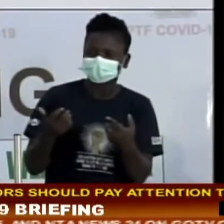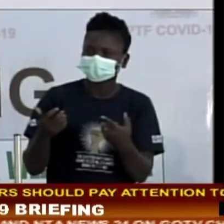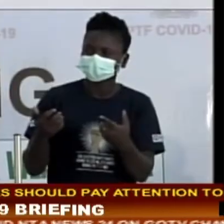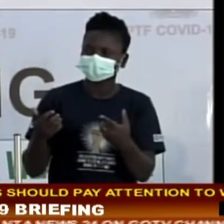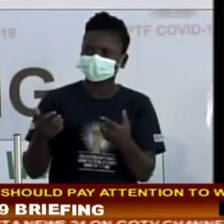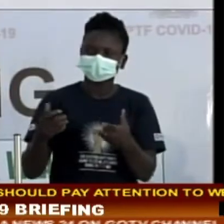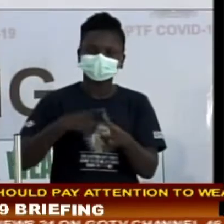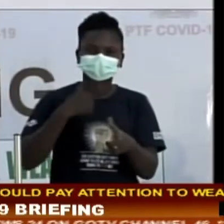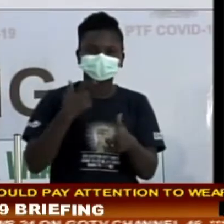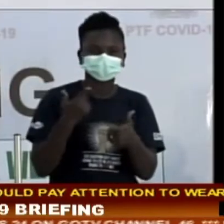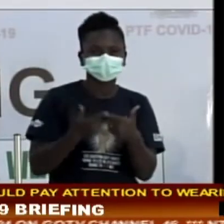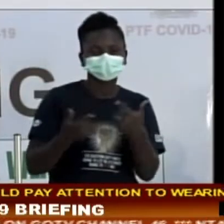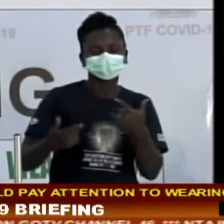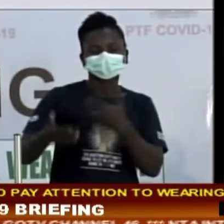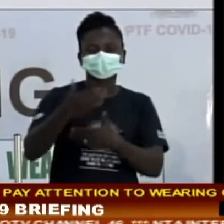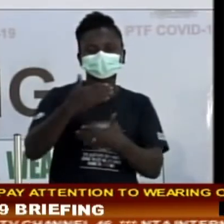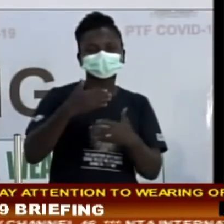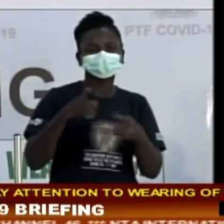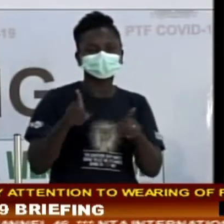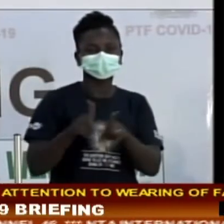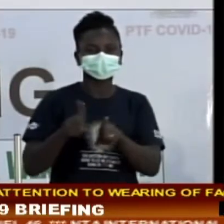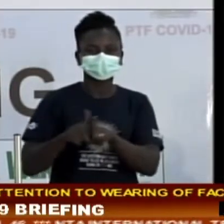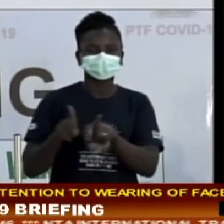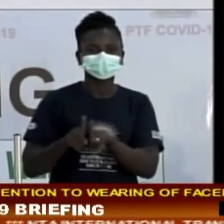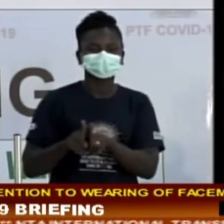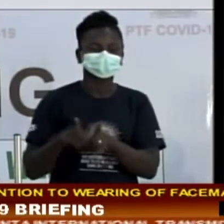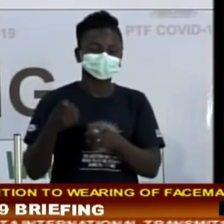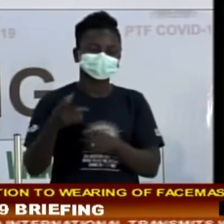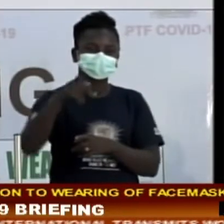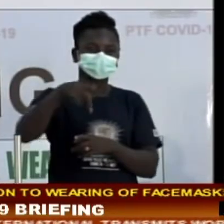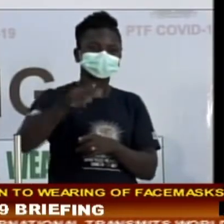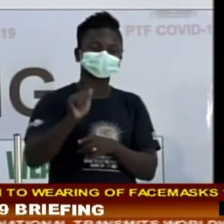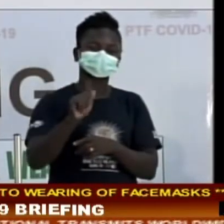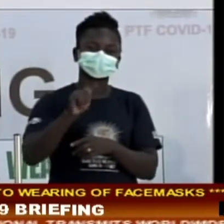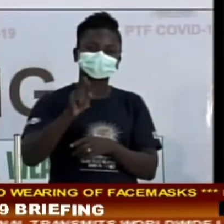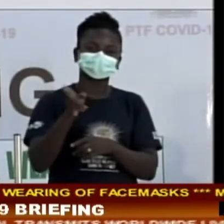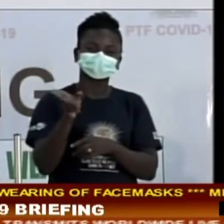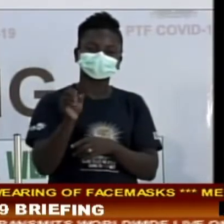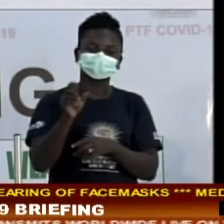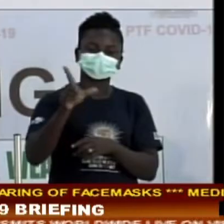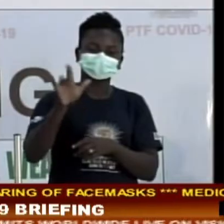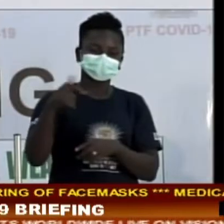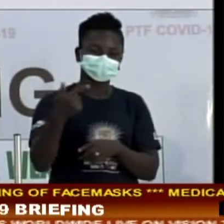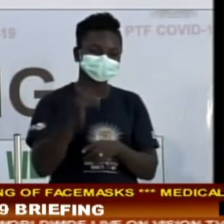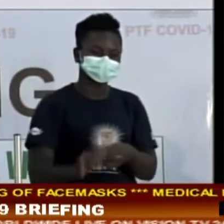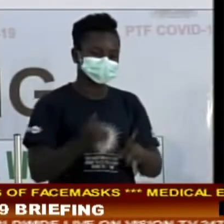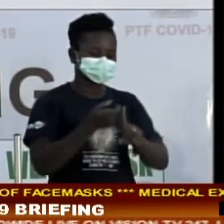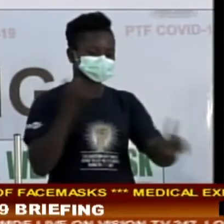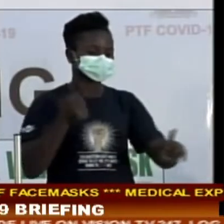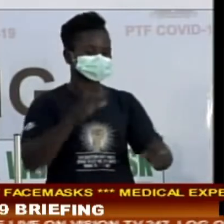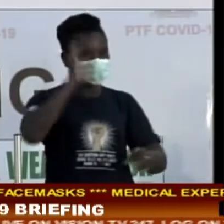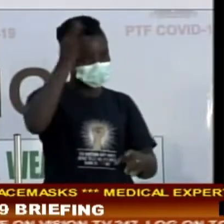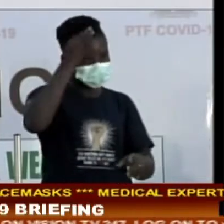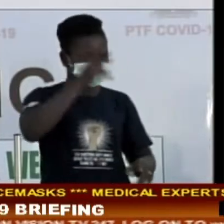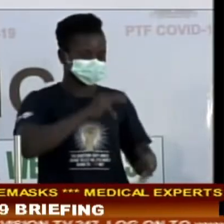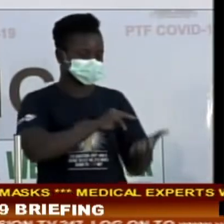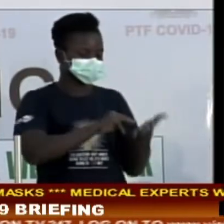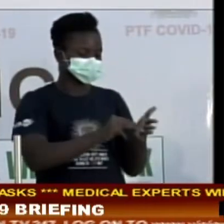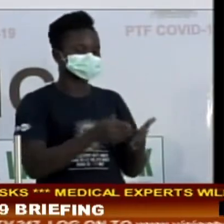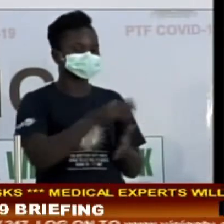they have also the pathologist from the teaching Hospital of federal Ministries Federal um medical centers in all of these